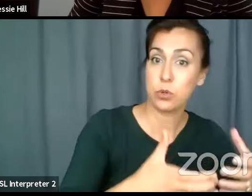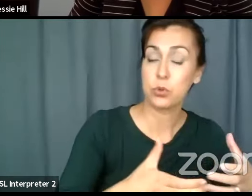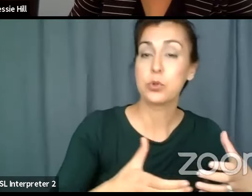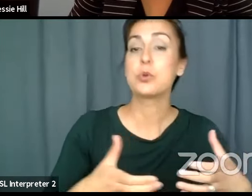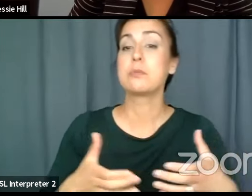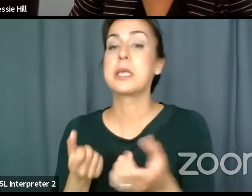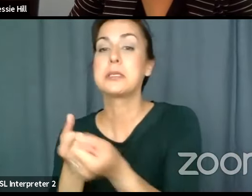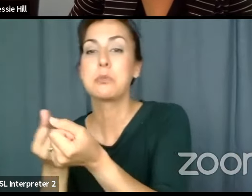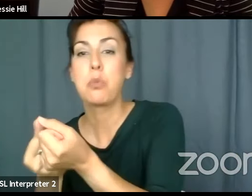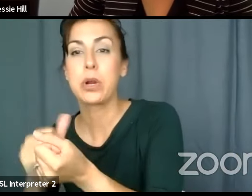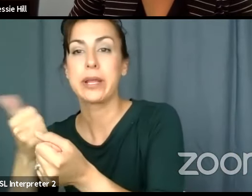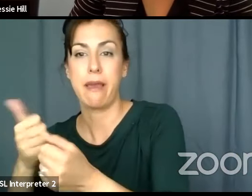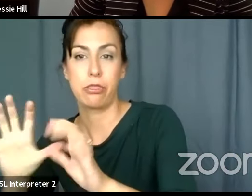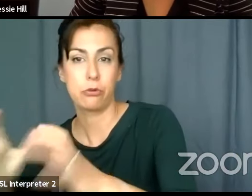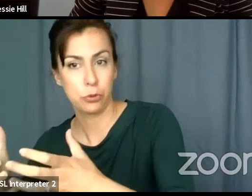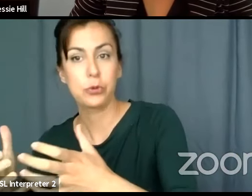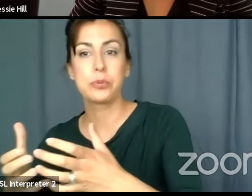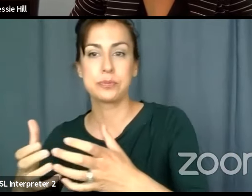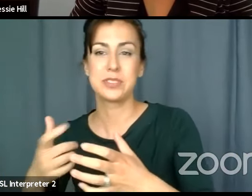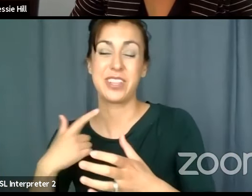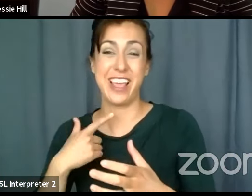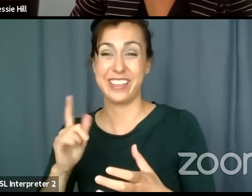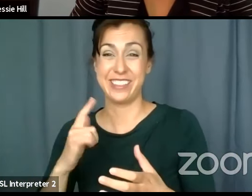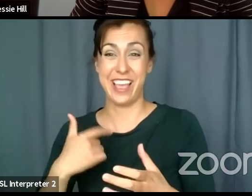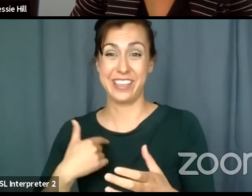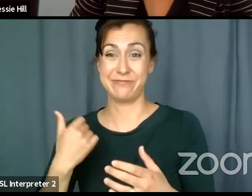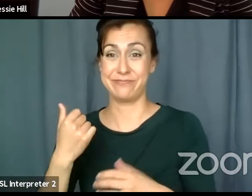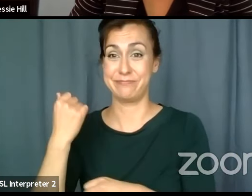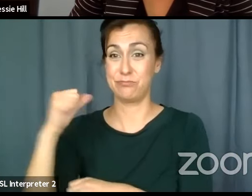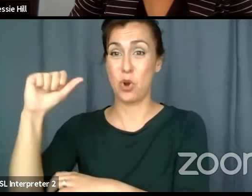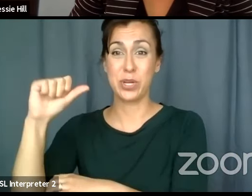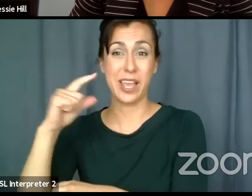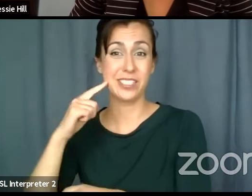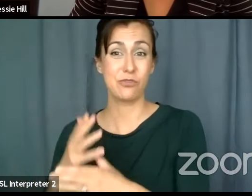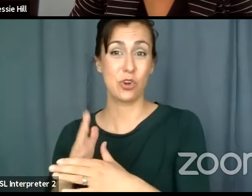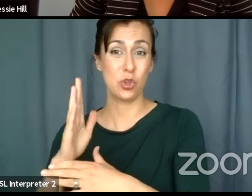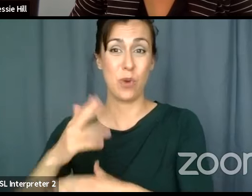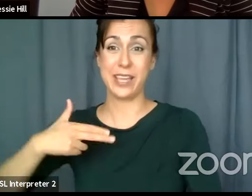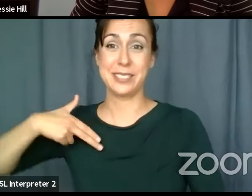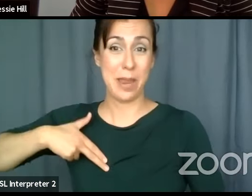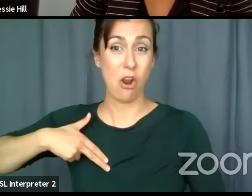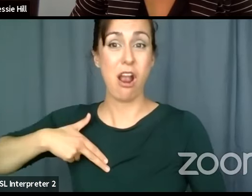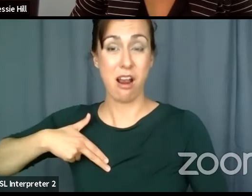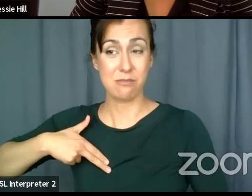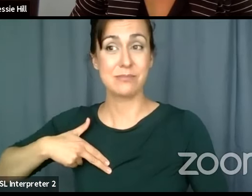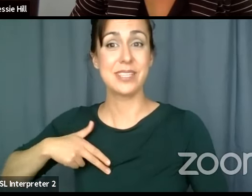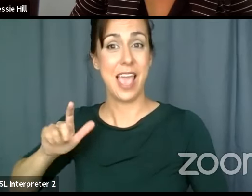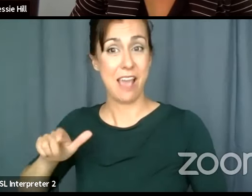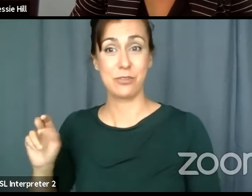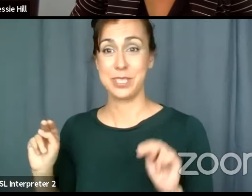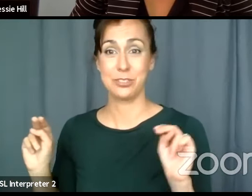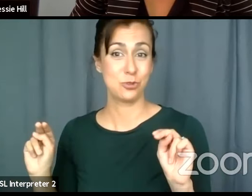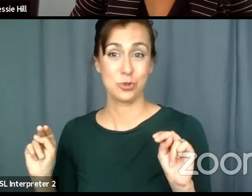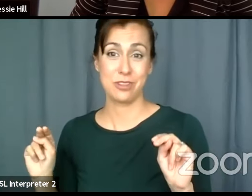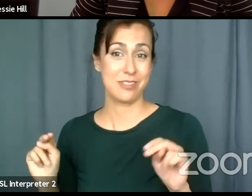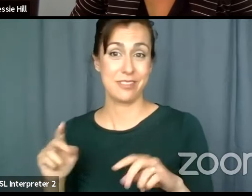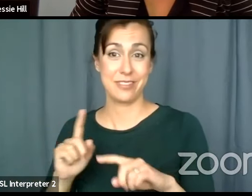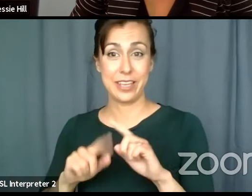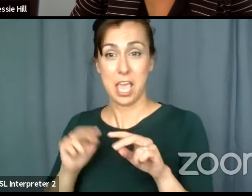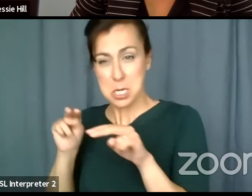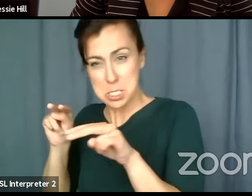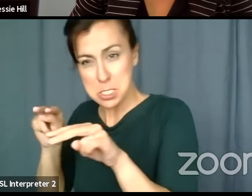bear arms, for example, that it is that they're doing so in a content neutral way. There are